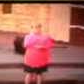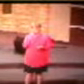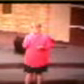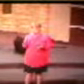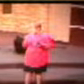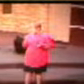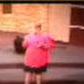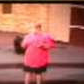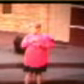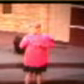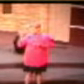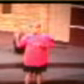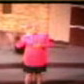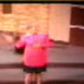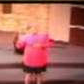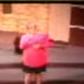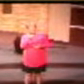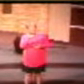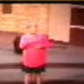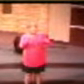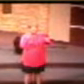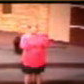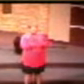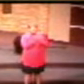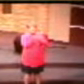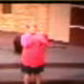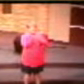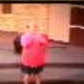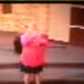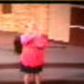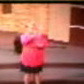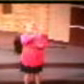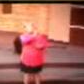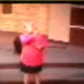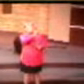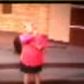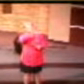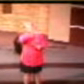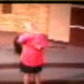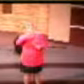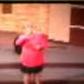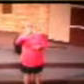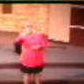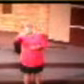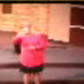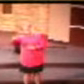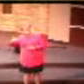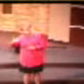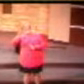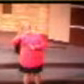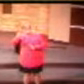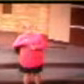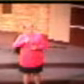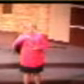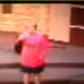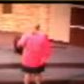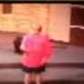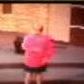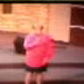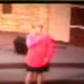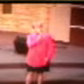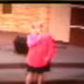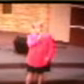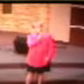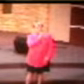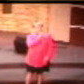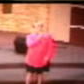Roger and I had met in Buffalo Gap, Texas. I'll say more about it in a moment. I had been invited to speak out at a church in